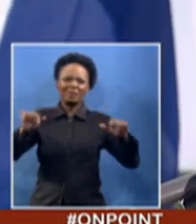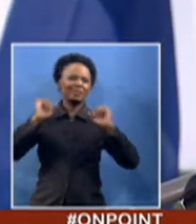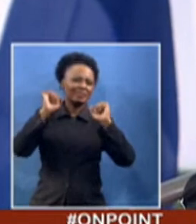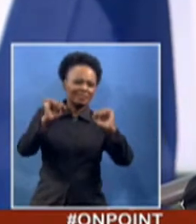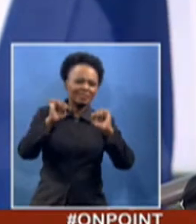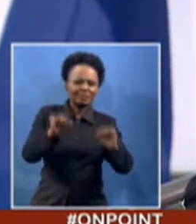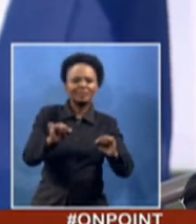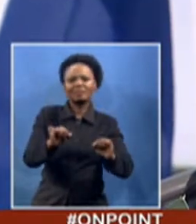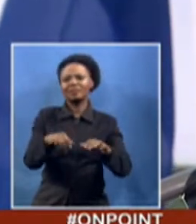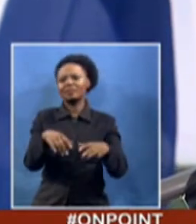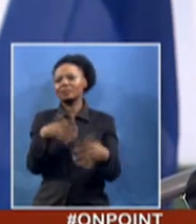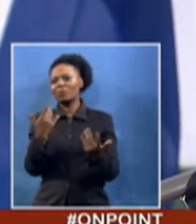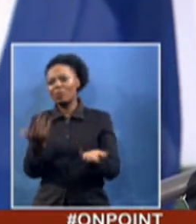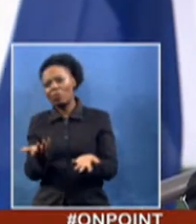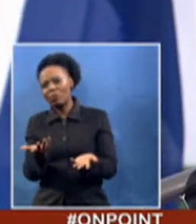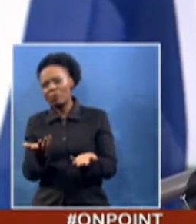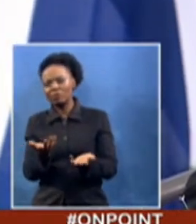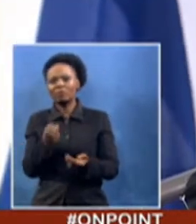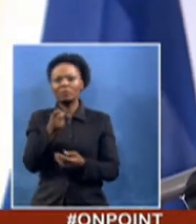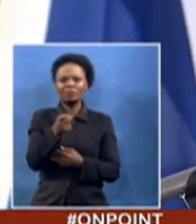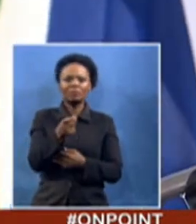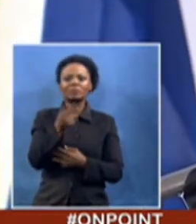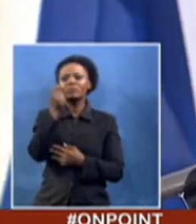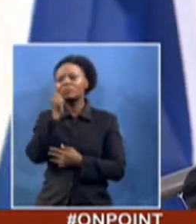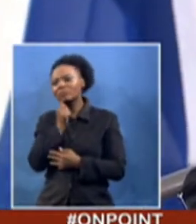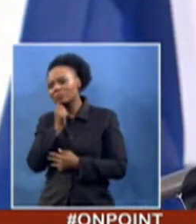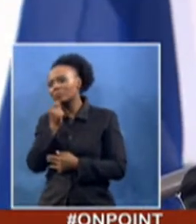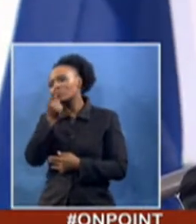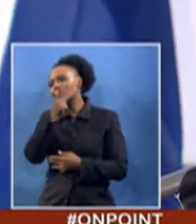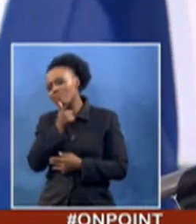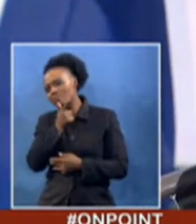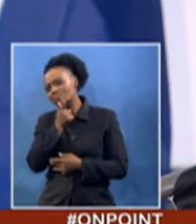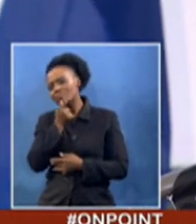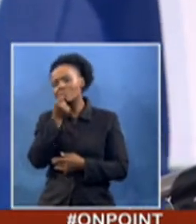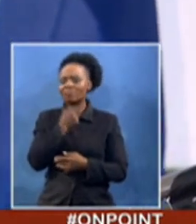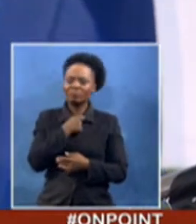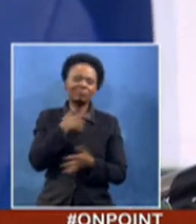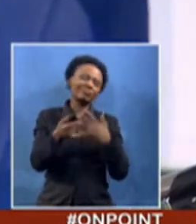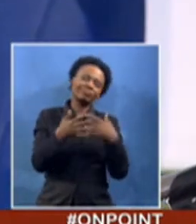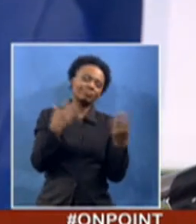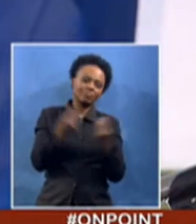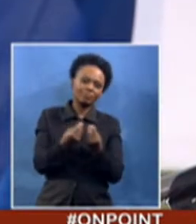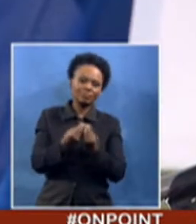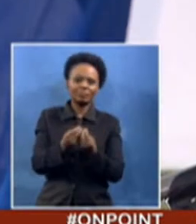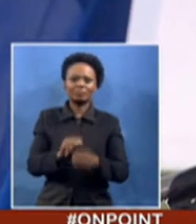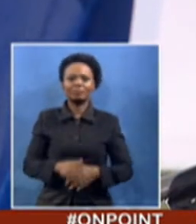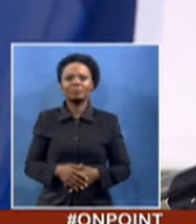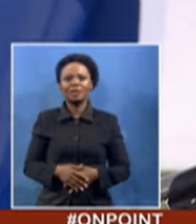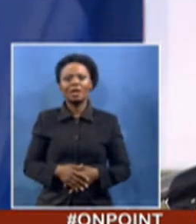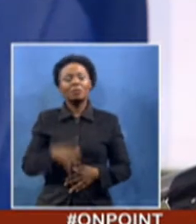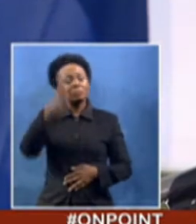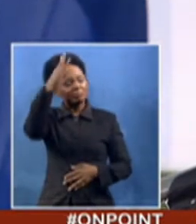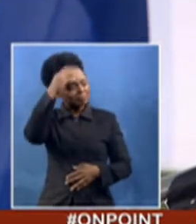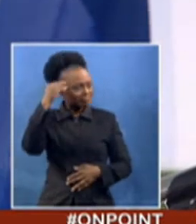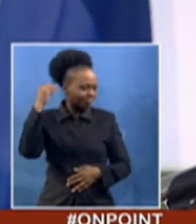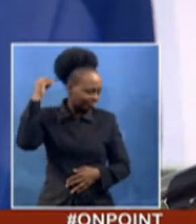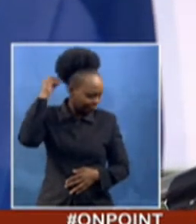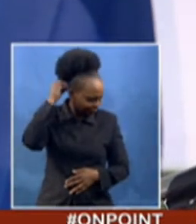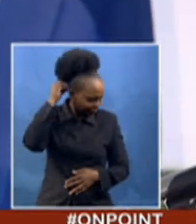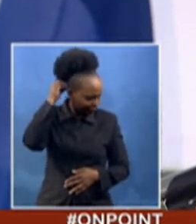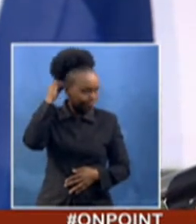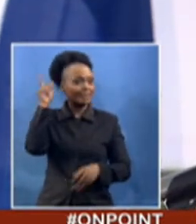their sexual orientation. Let us acknowledge and let us